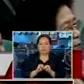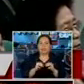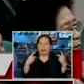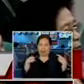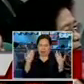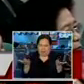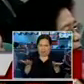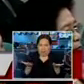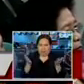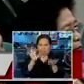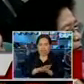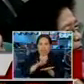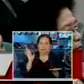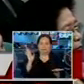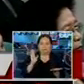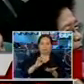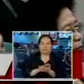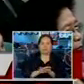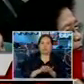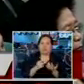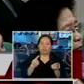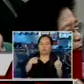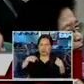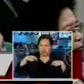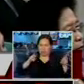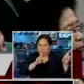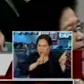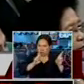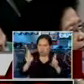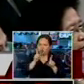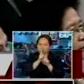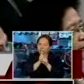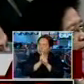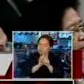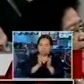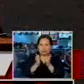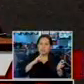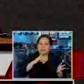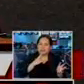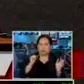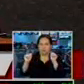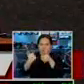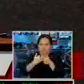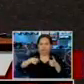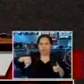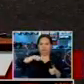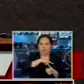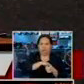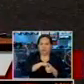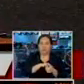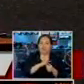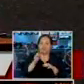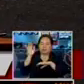stake. Let us all take heed of the seriousness of this challenge and